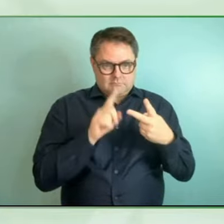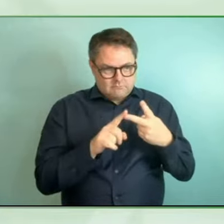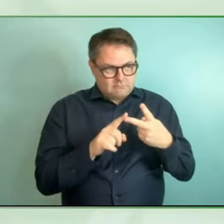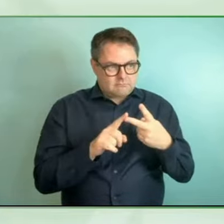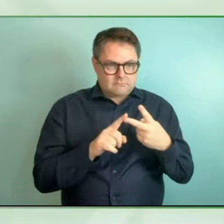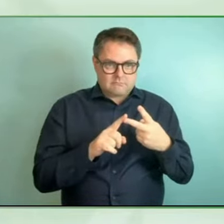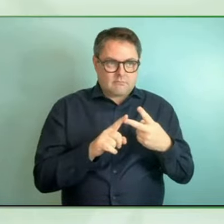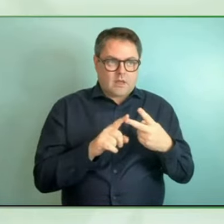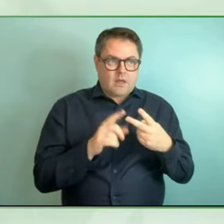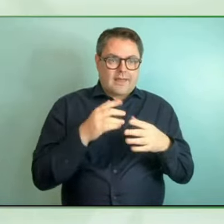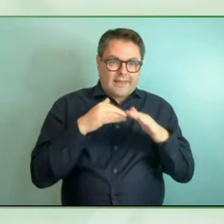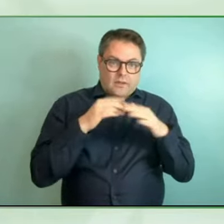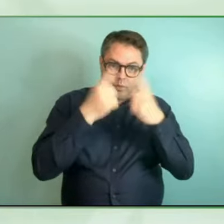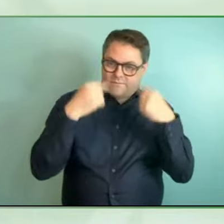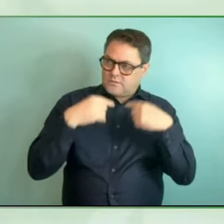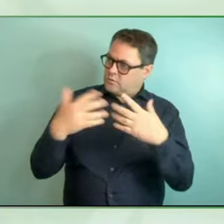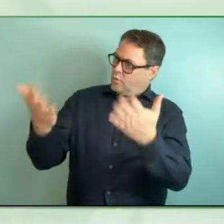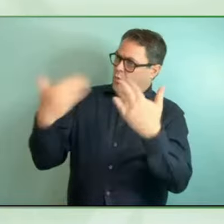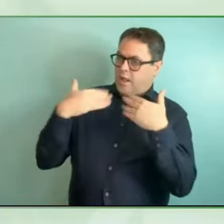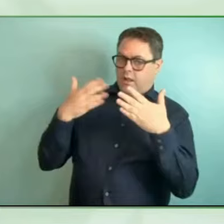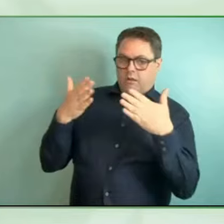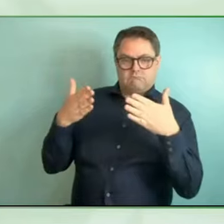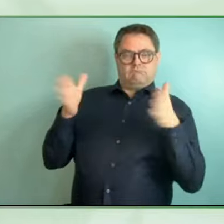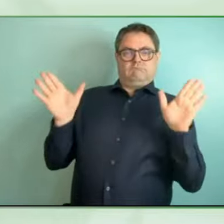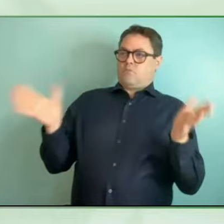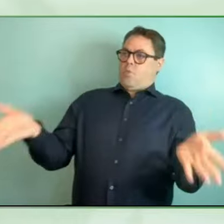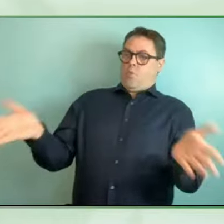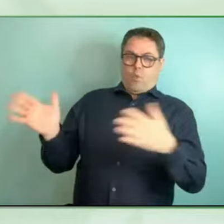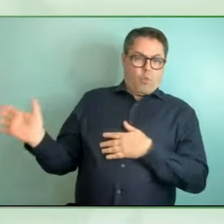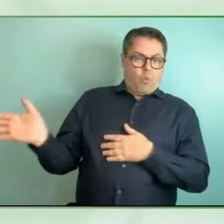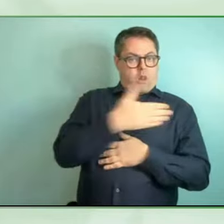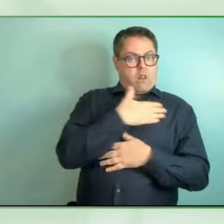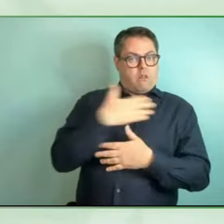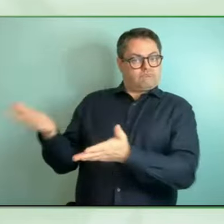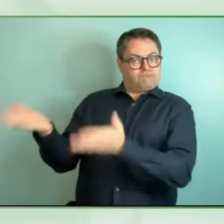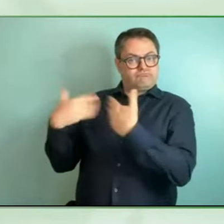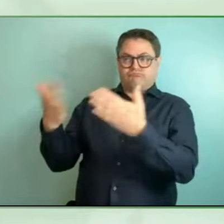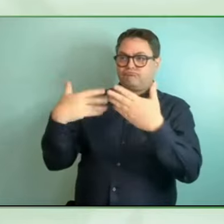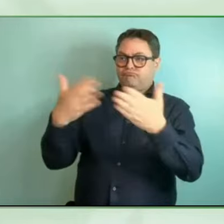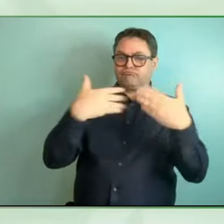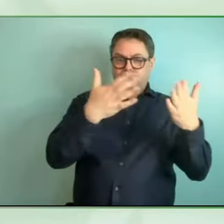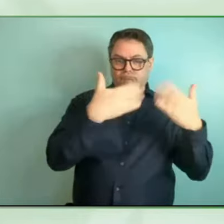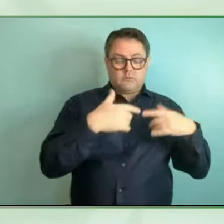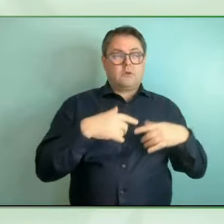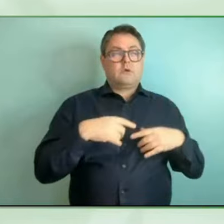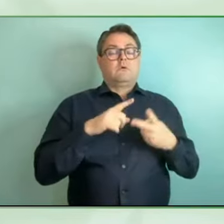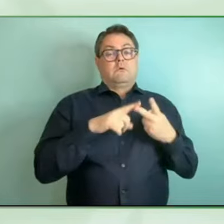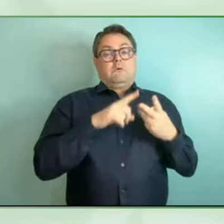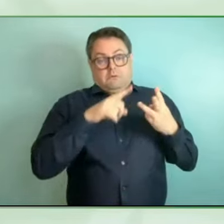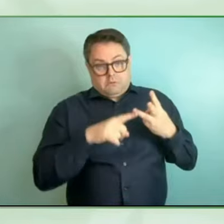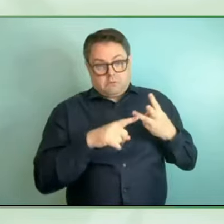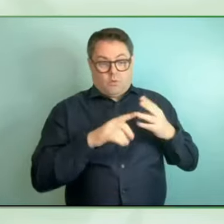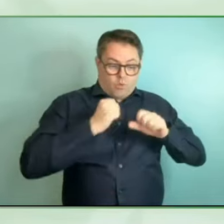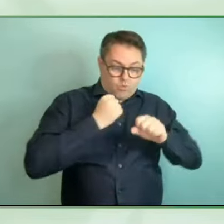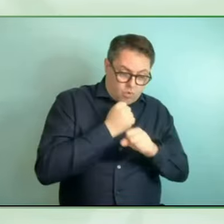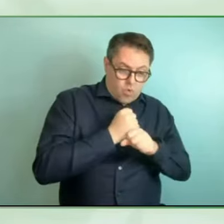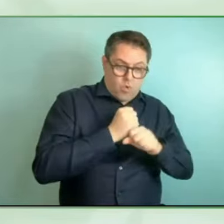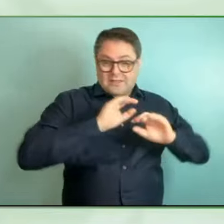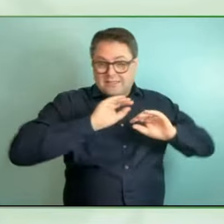in universities, and all the teachers, the professors in university have